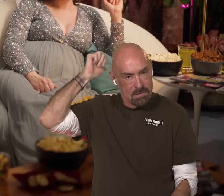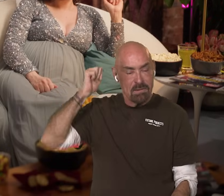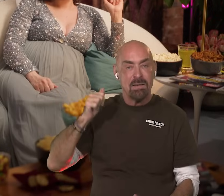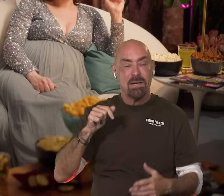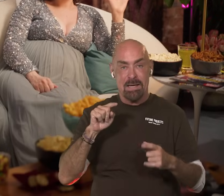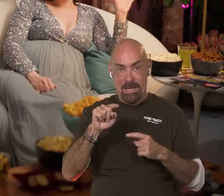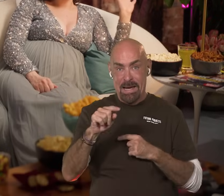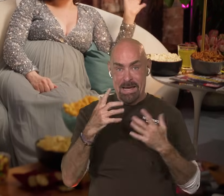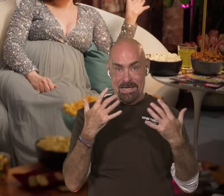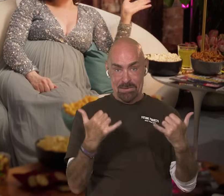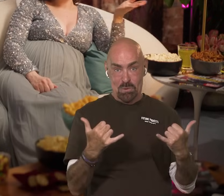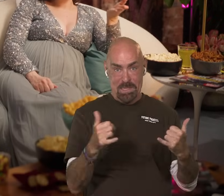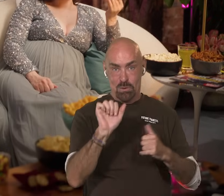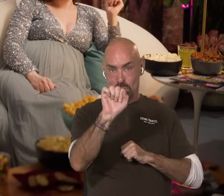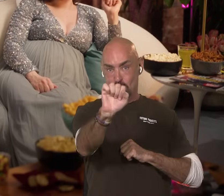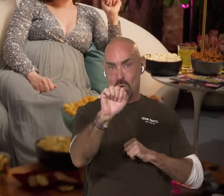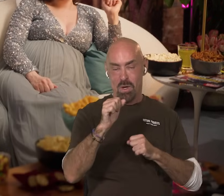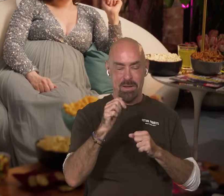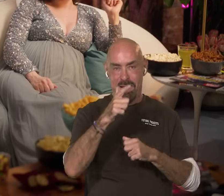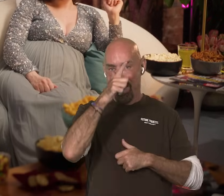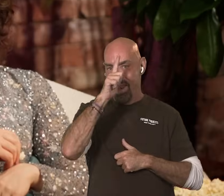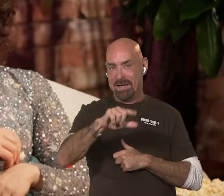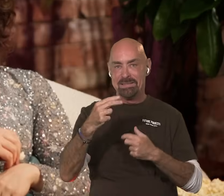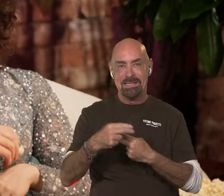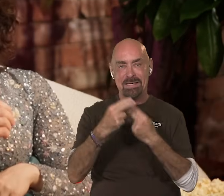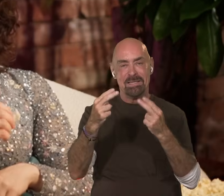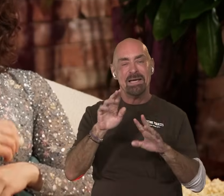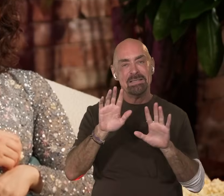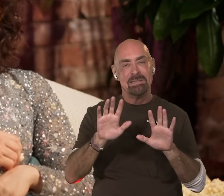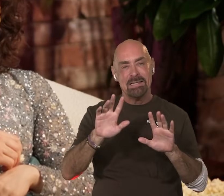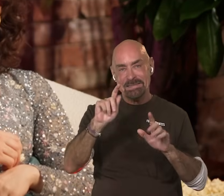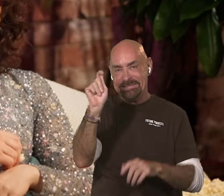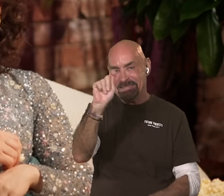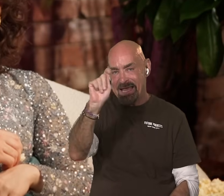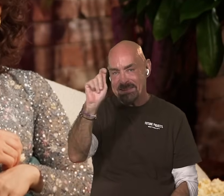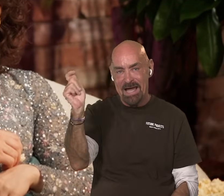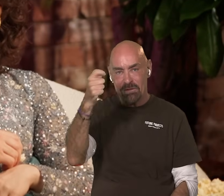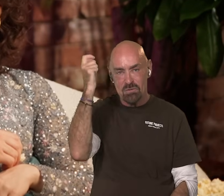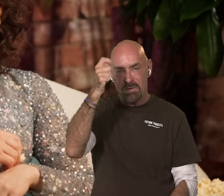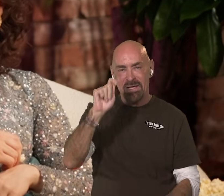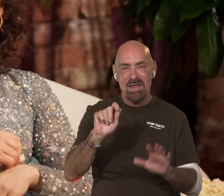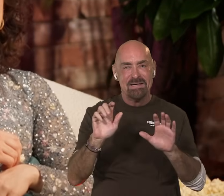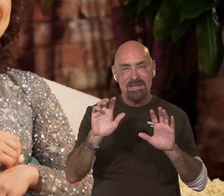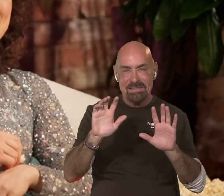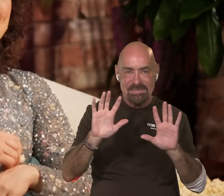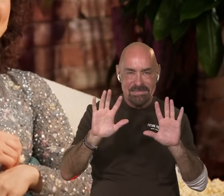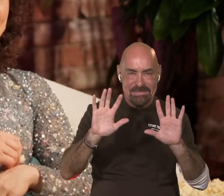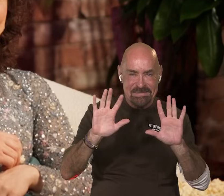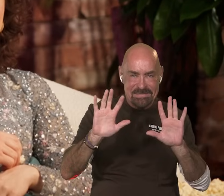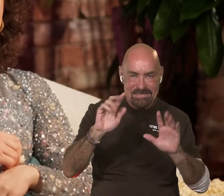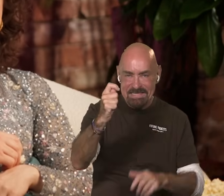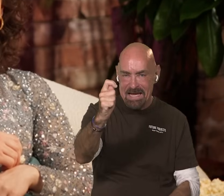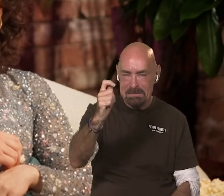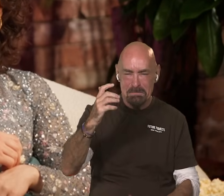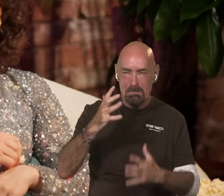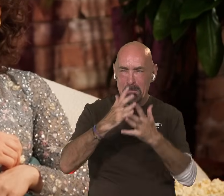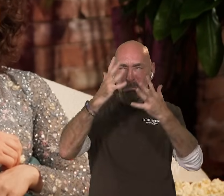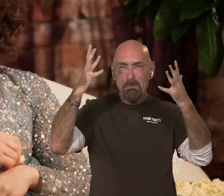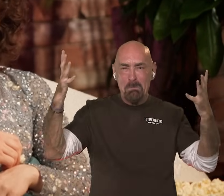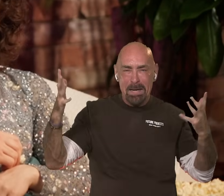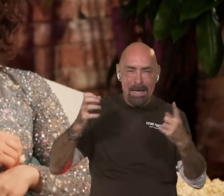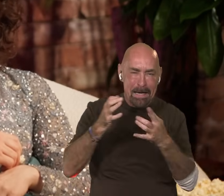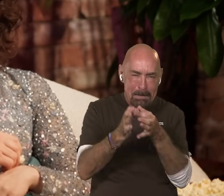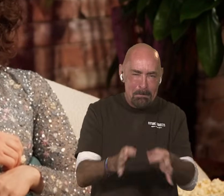them? Then today is your day. For our 10th anniversary, we've counted down the 10 biggest moments in PC gaming over the